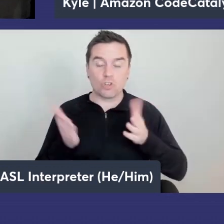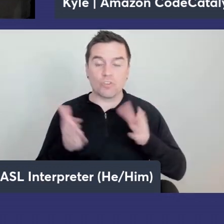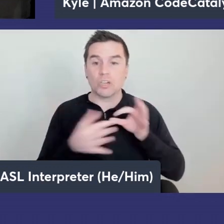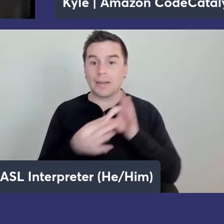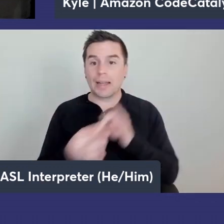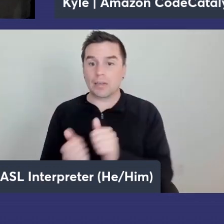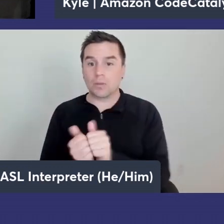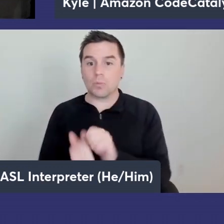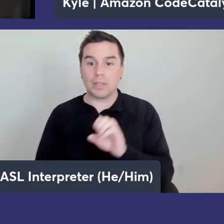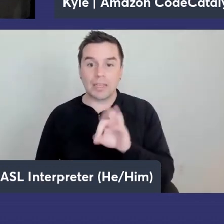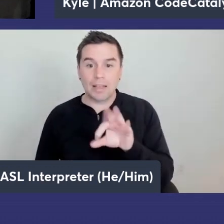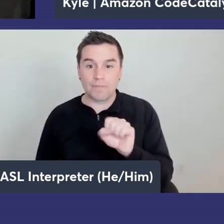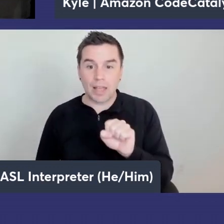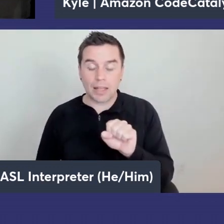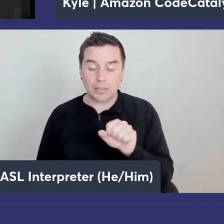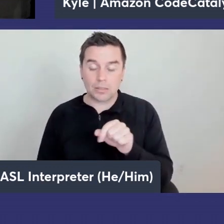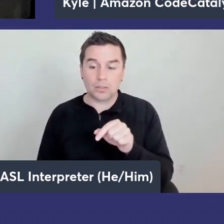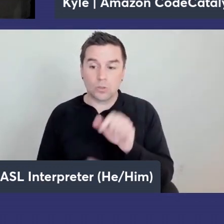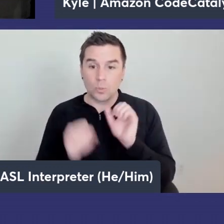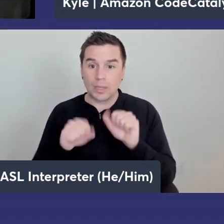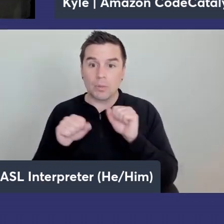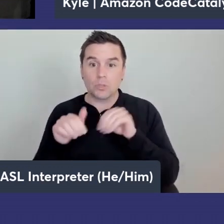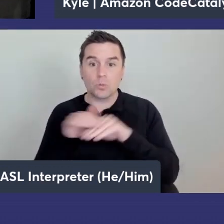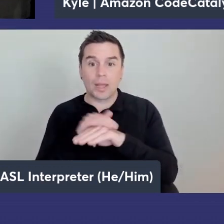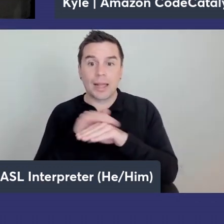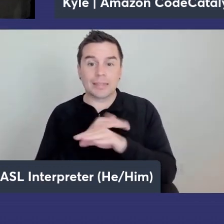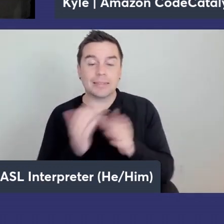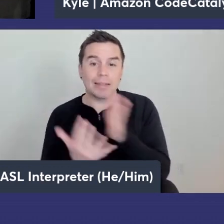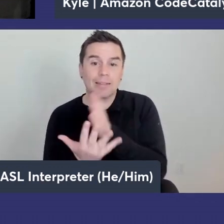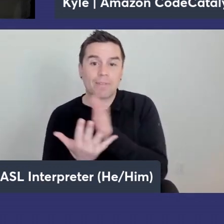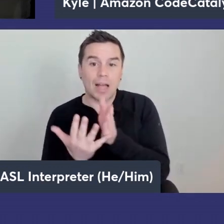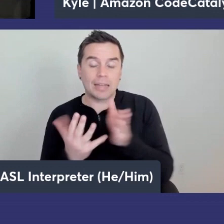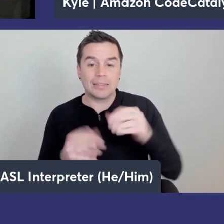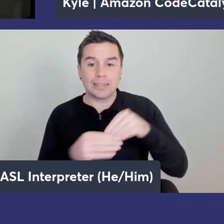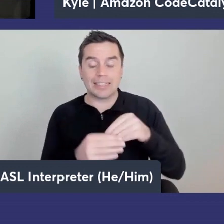it can access files on the file share.